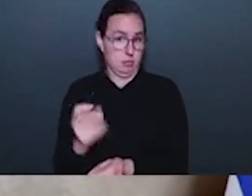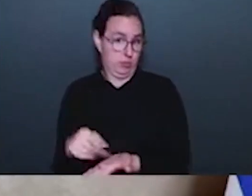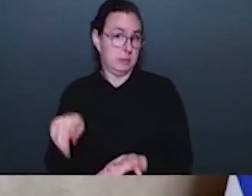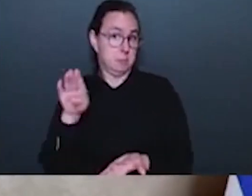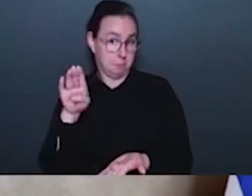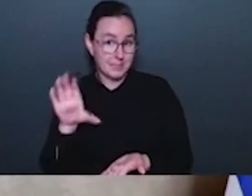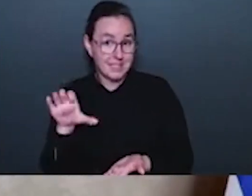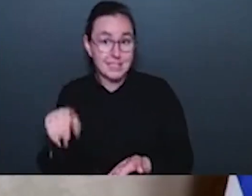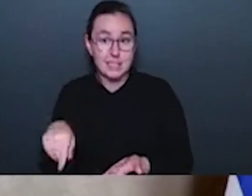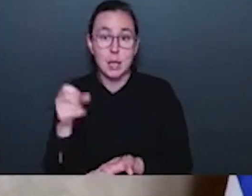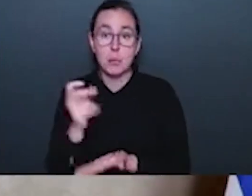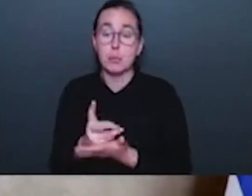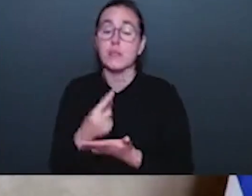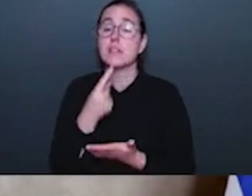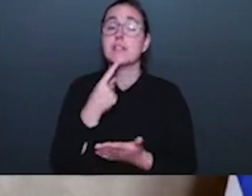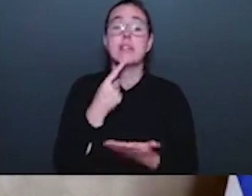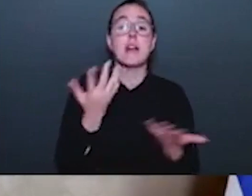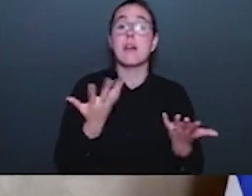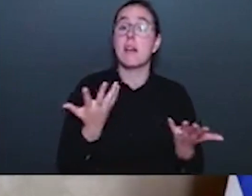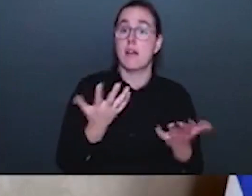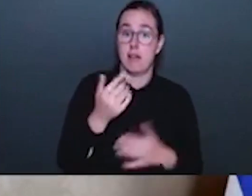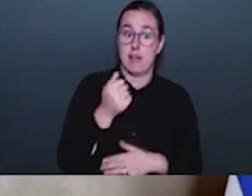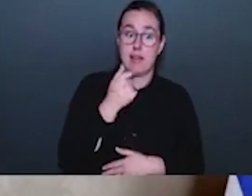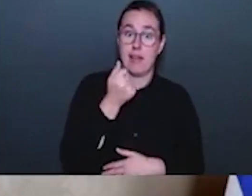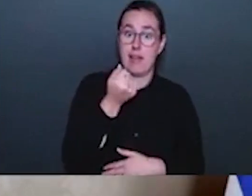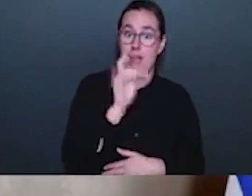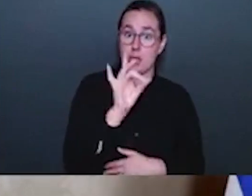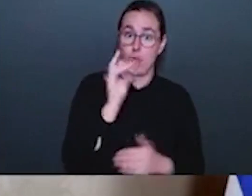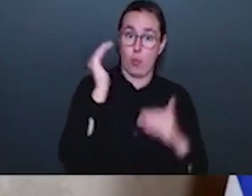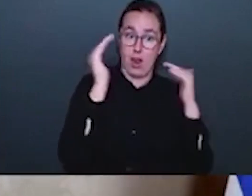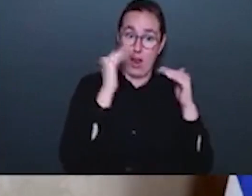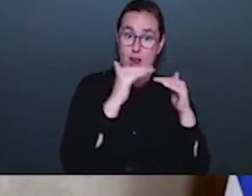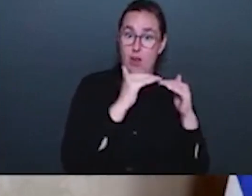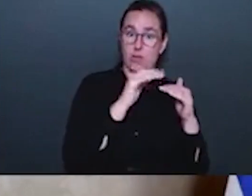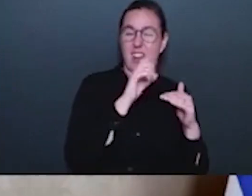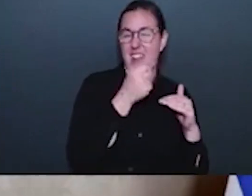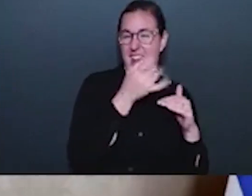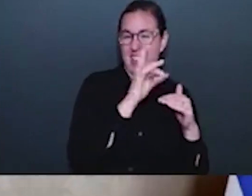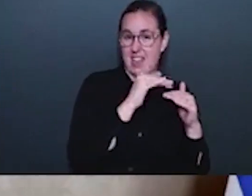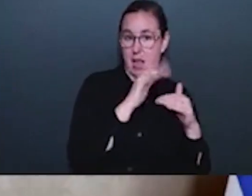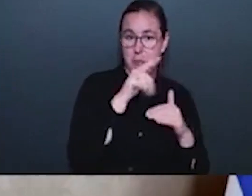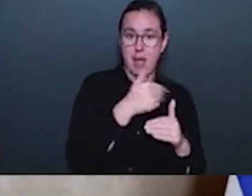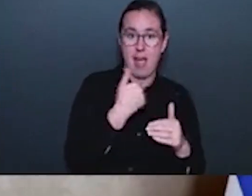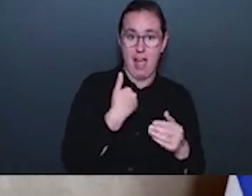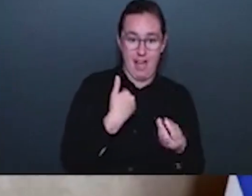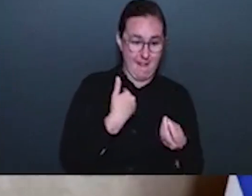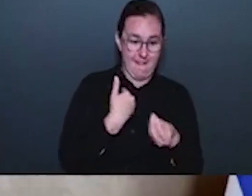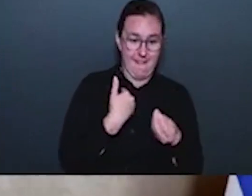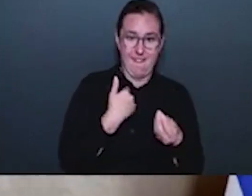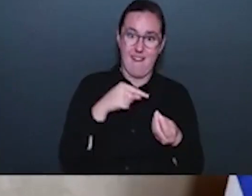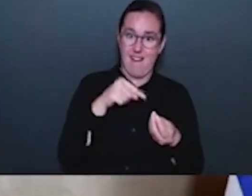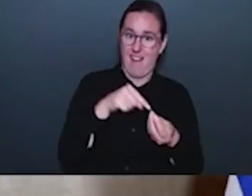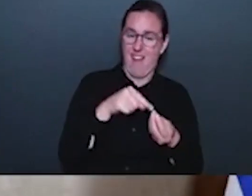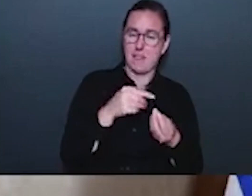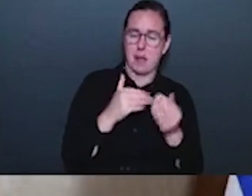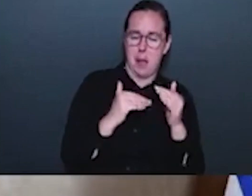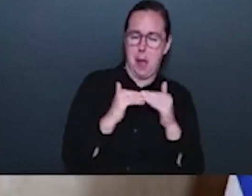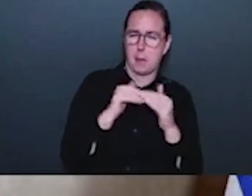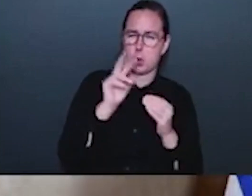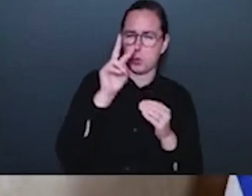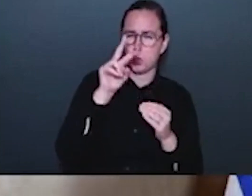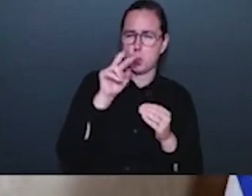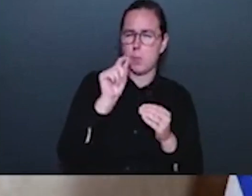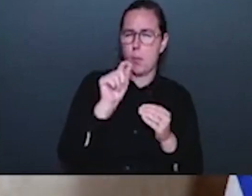to 2.5 grams of certain illegal drugs for personal use would not be arrested, criminally charged,